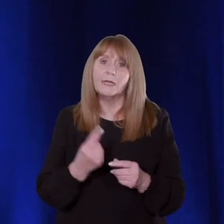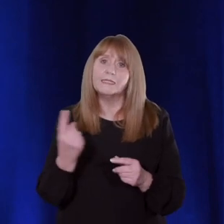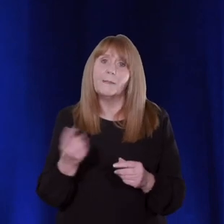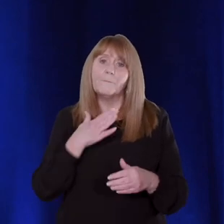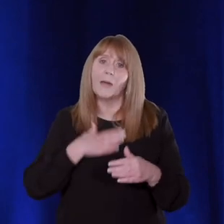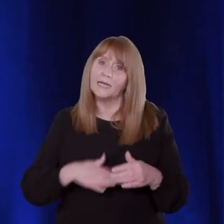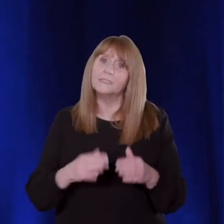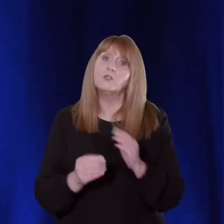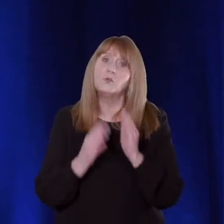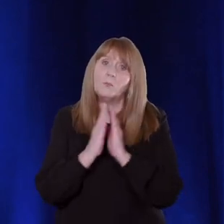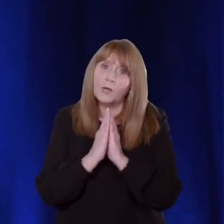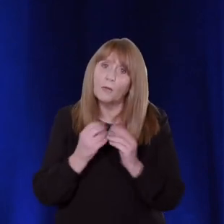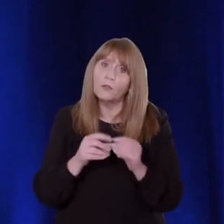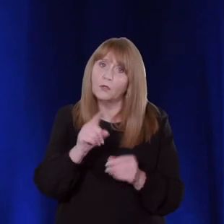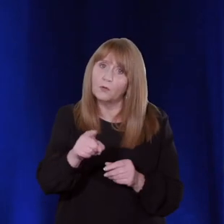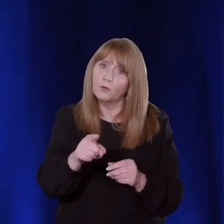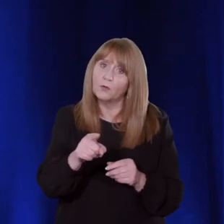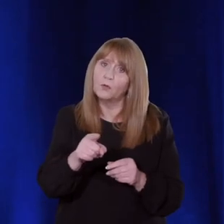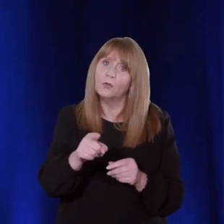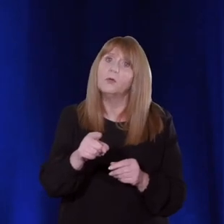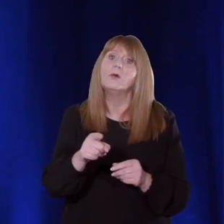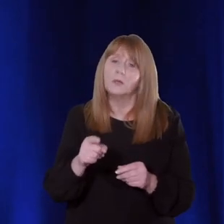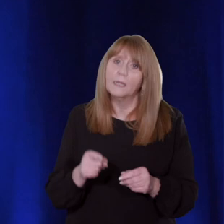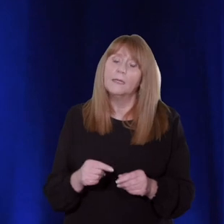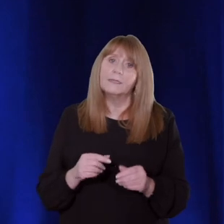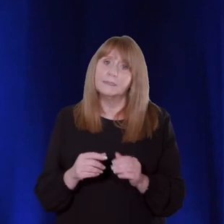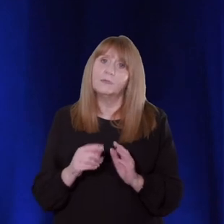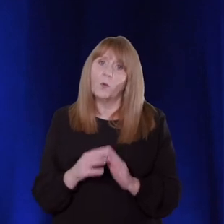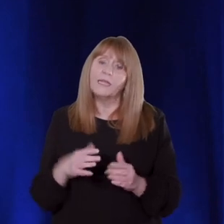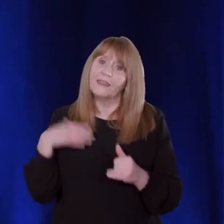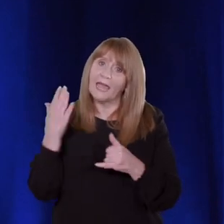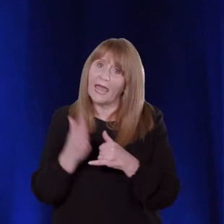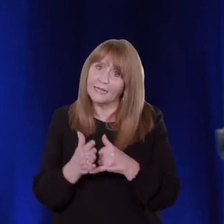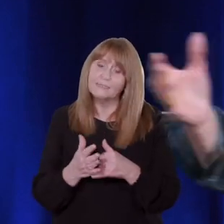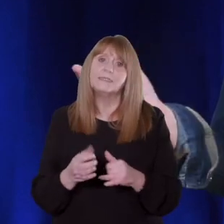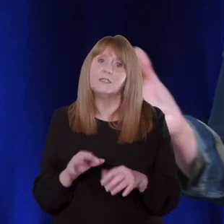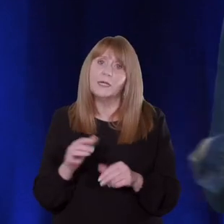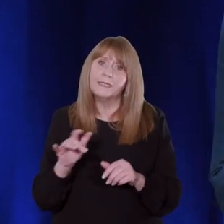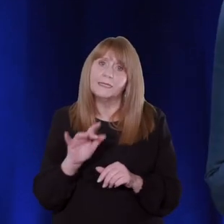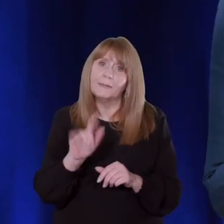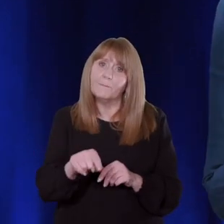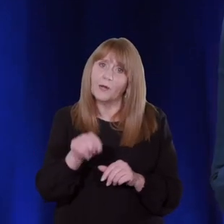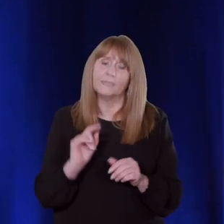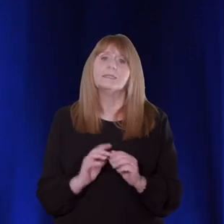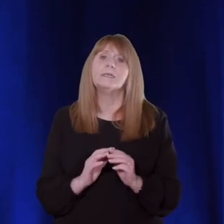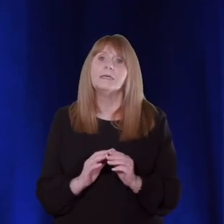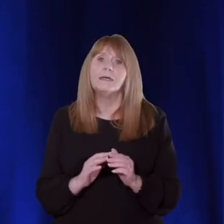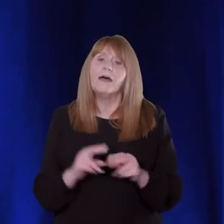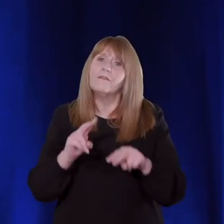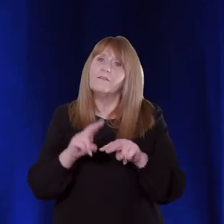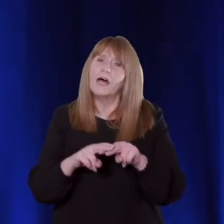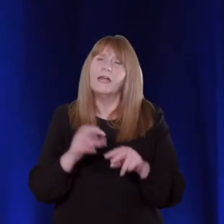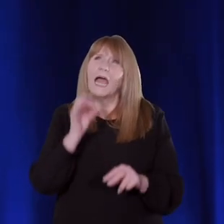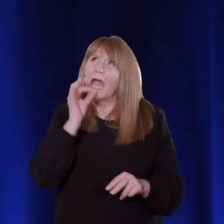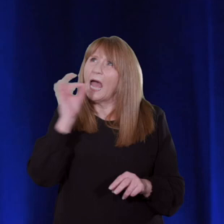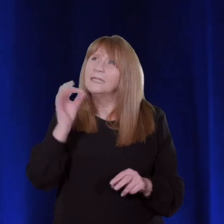waiting to stand and agree with you for a good blessing and a good breakthrough. But right now, I'm just going to commend this time to the Lord. Father, I ask in